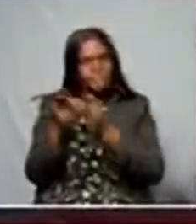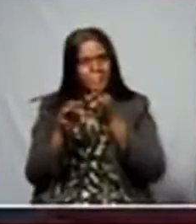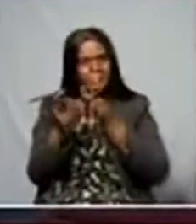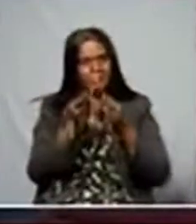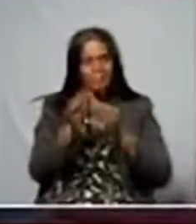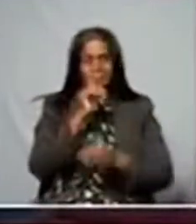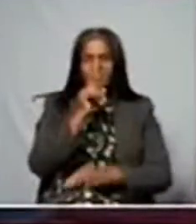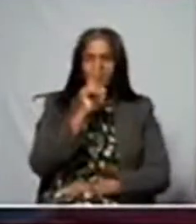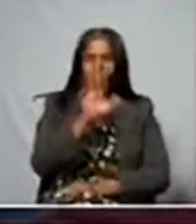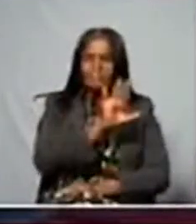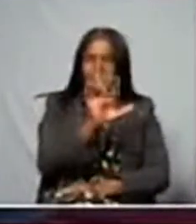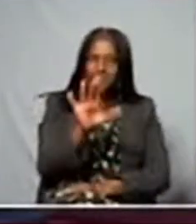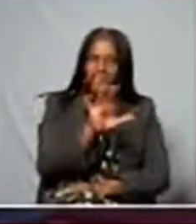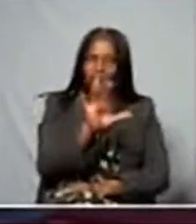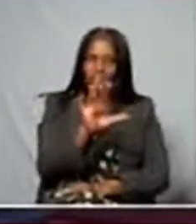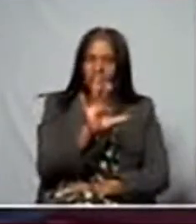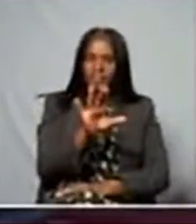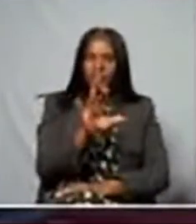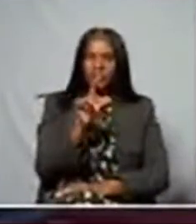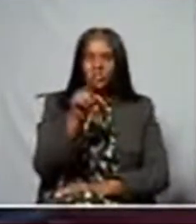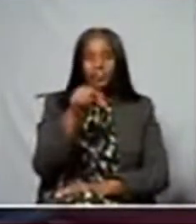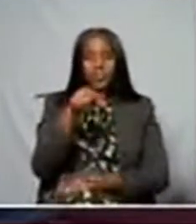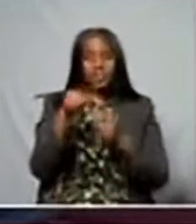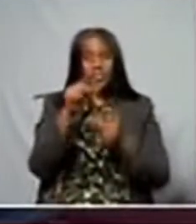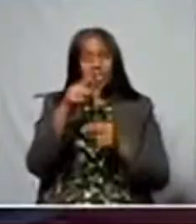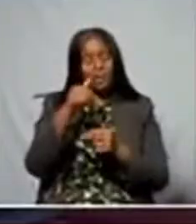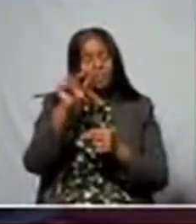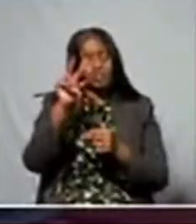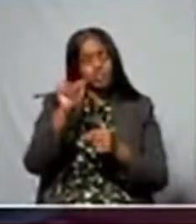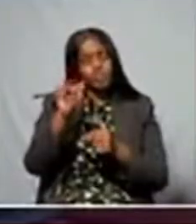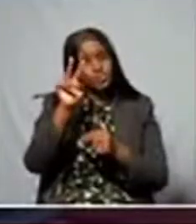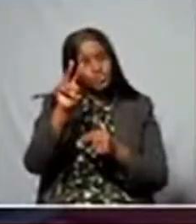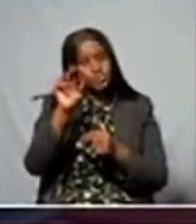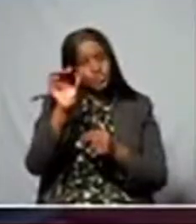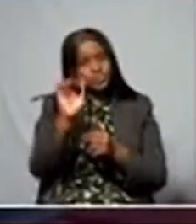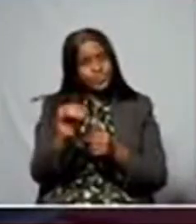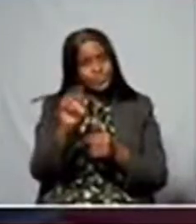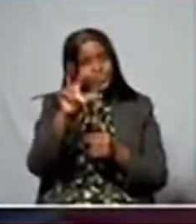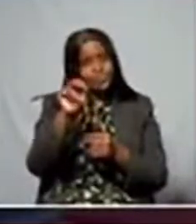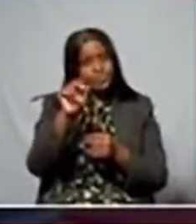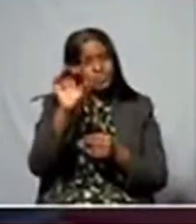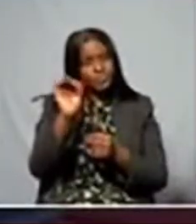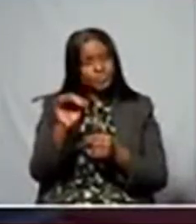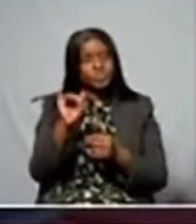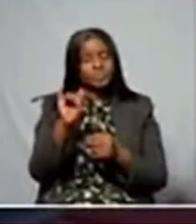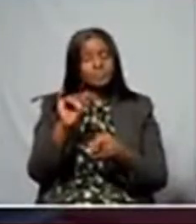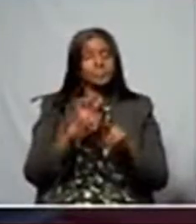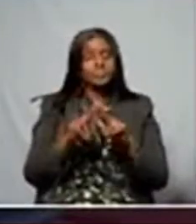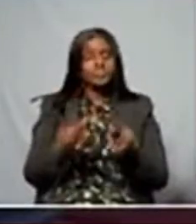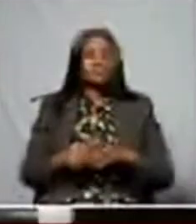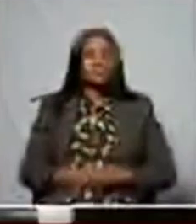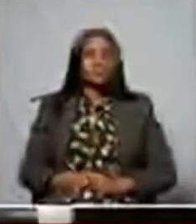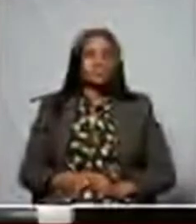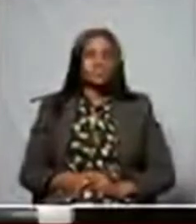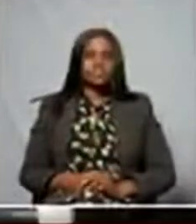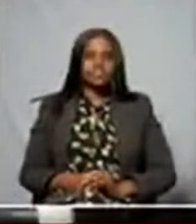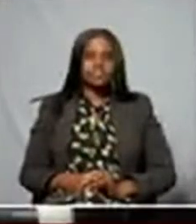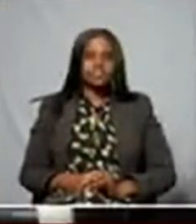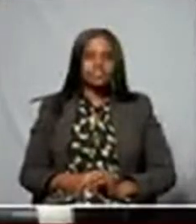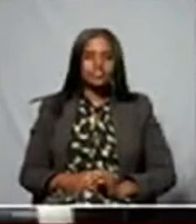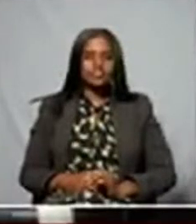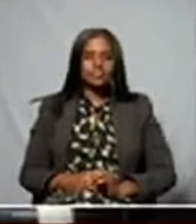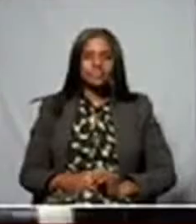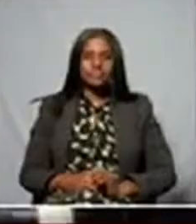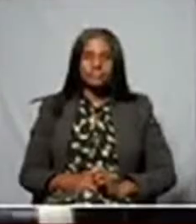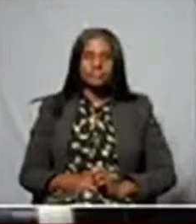and Yeah, so we're at 2.4%, if I go by that from 30%. yes, yes, Chair. Okay, you